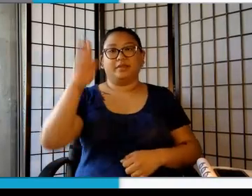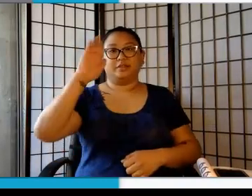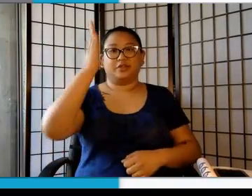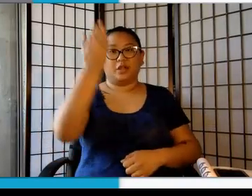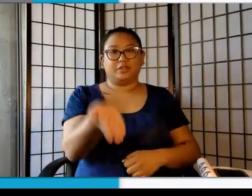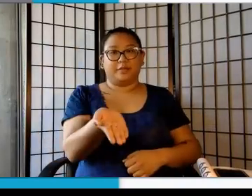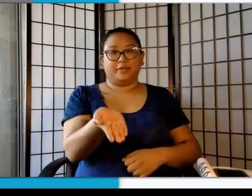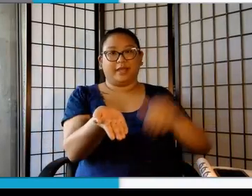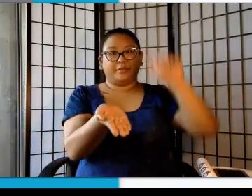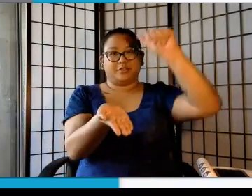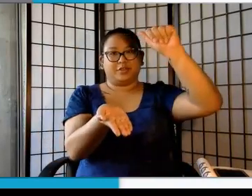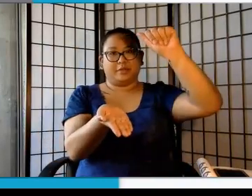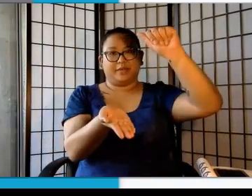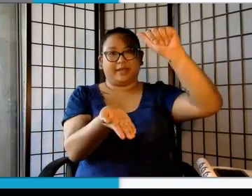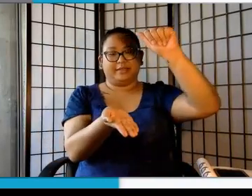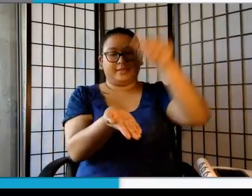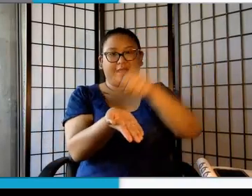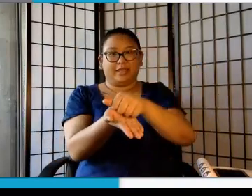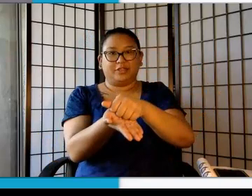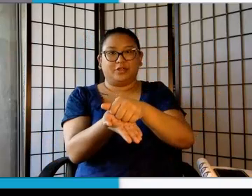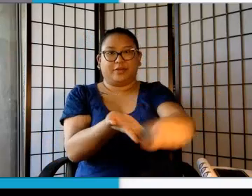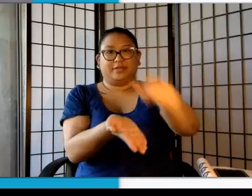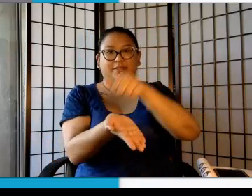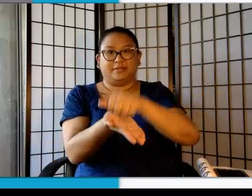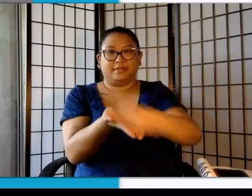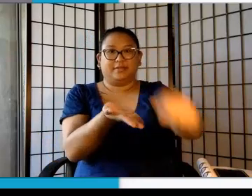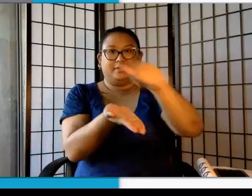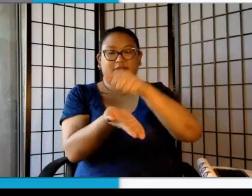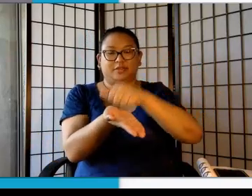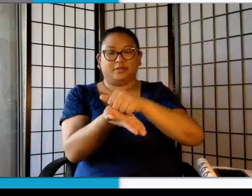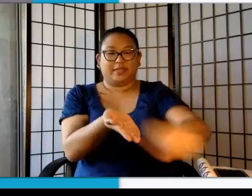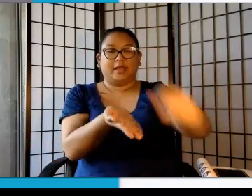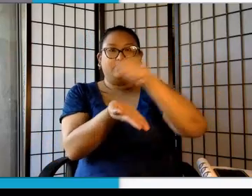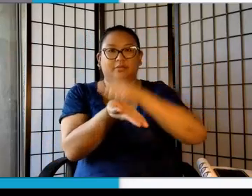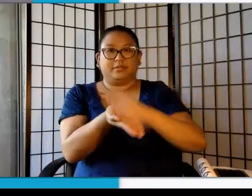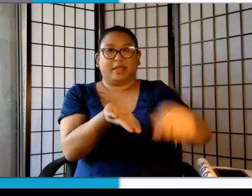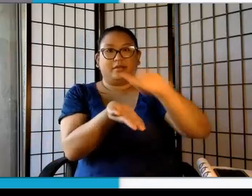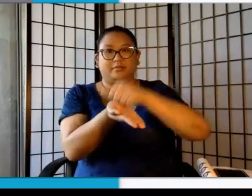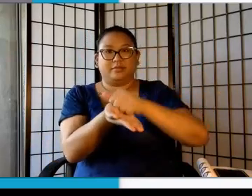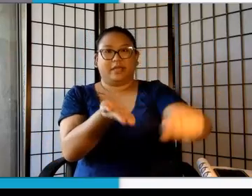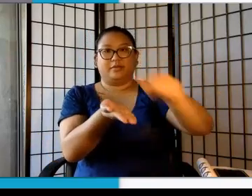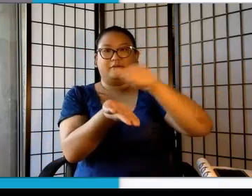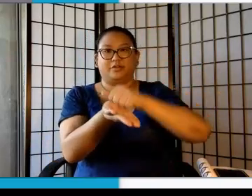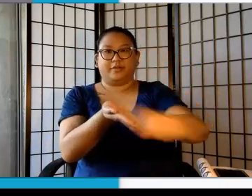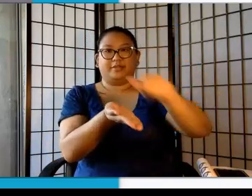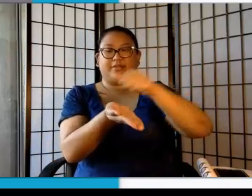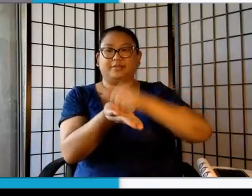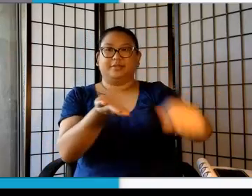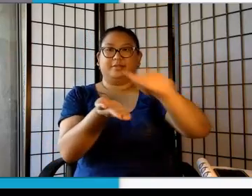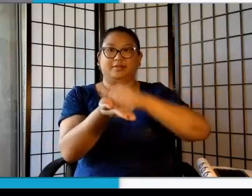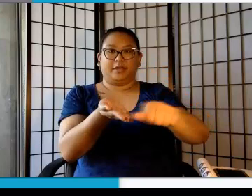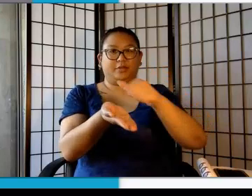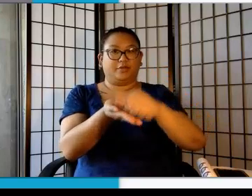Okay. This is your non-dominant hand. This is your dominant hand. It's A. To grate. So it goes down, down, down.